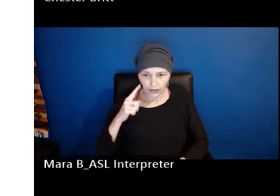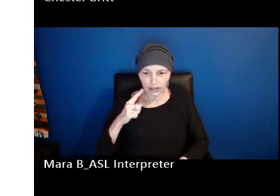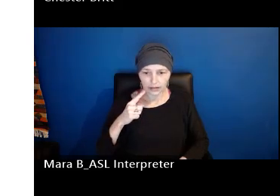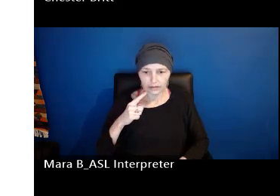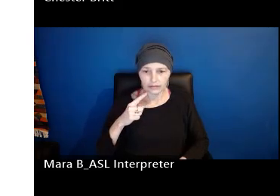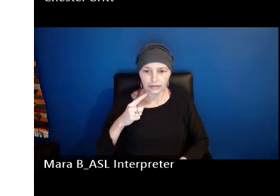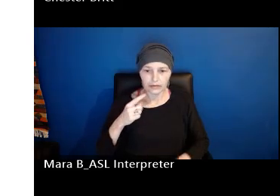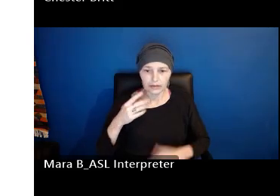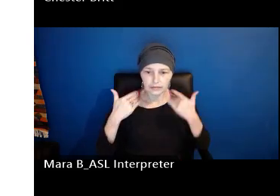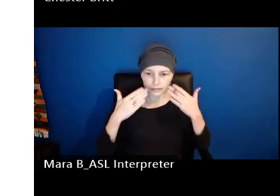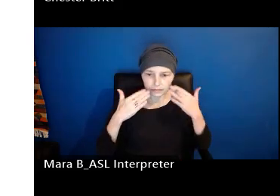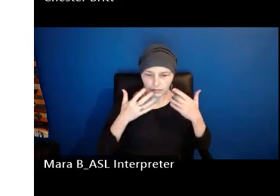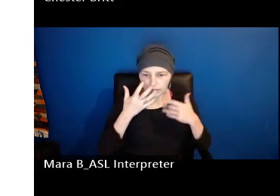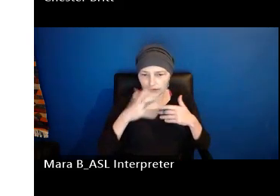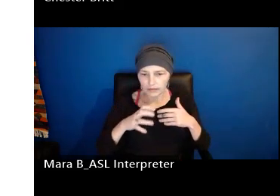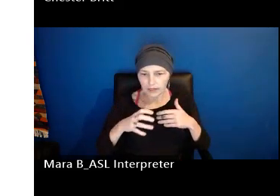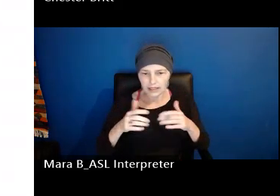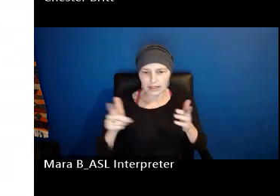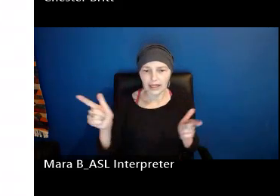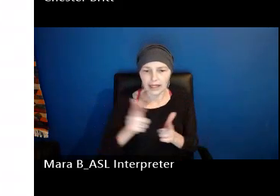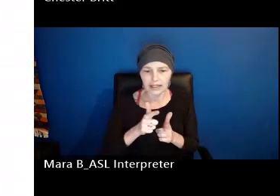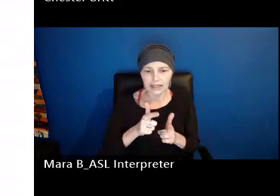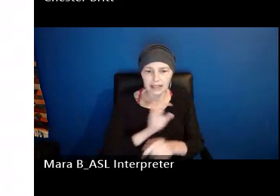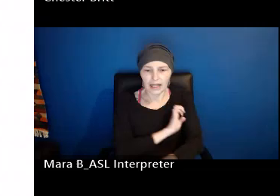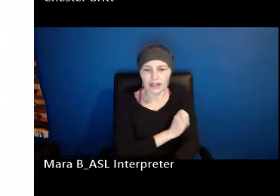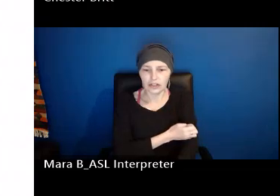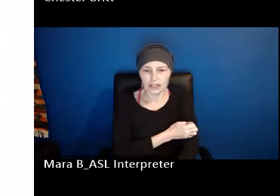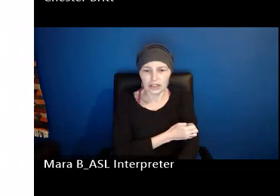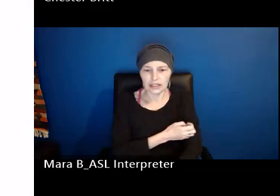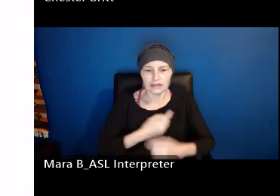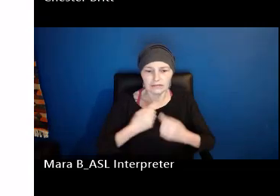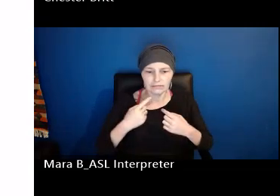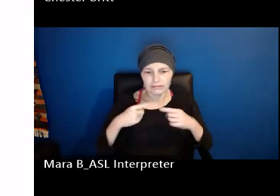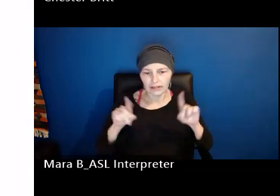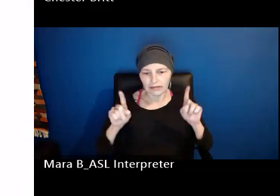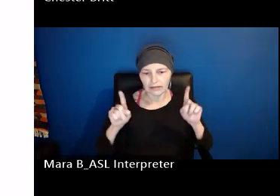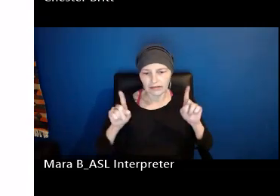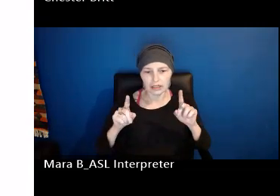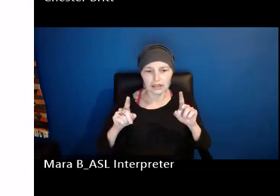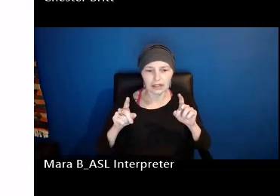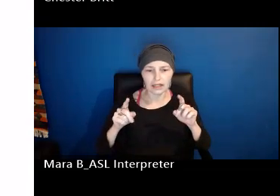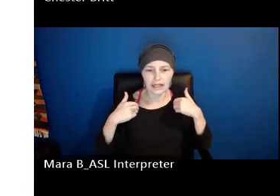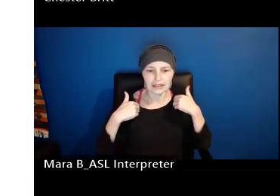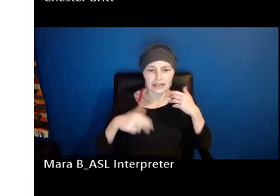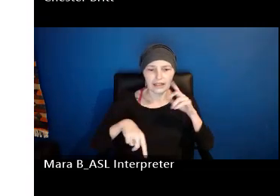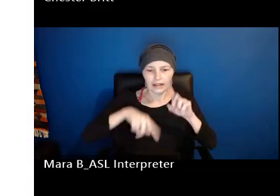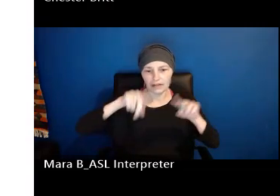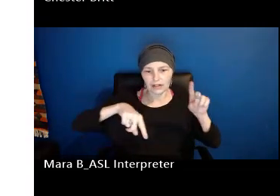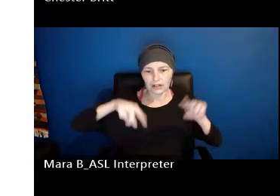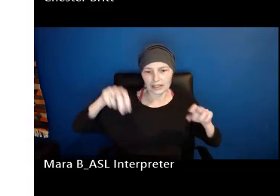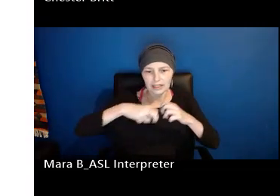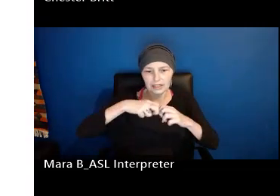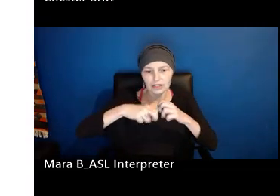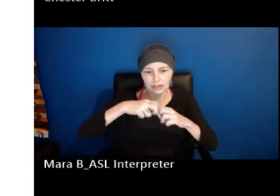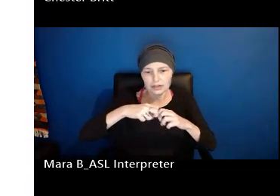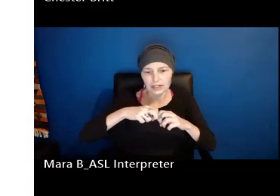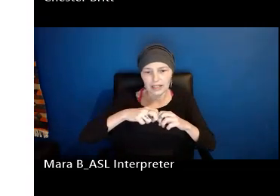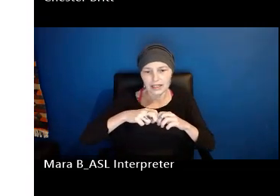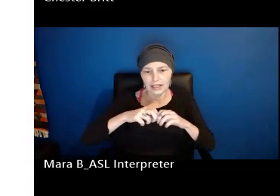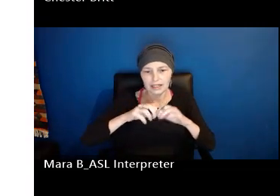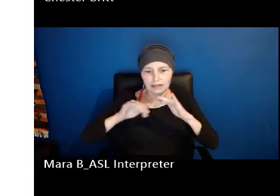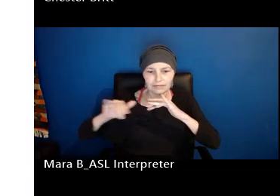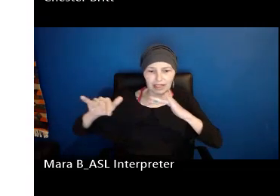than electrification would be, and it comes with various issues like possible emissions,